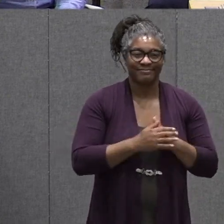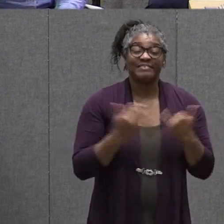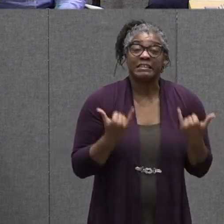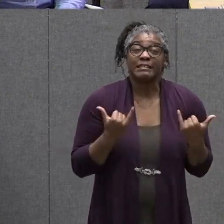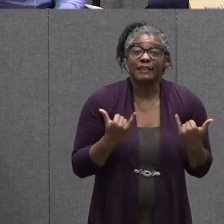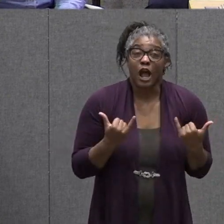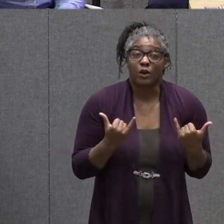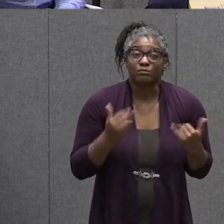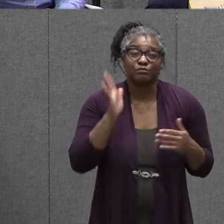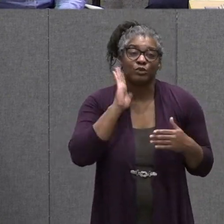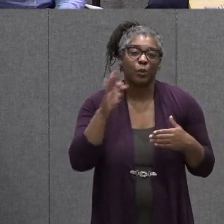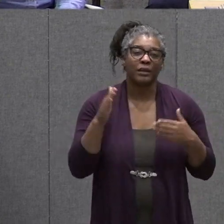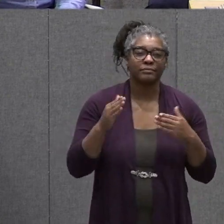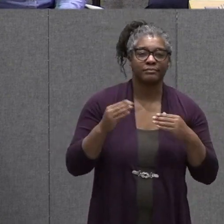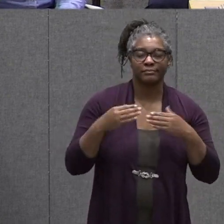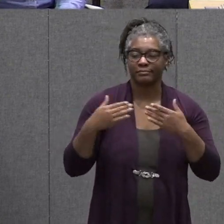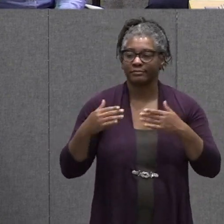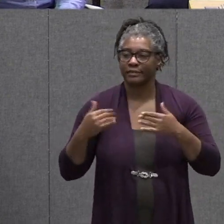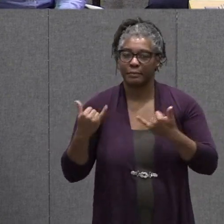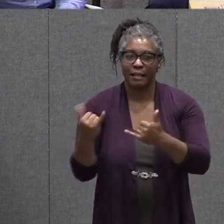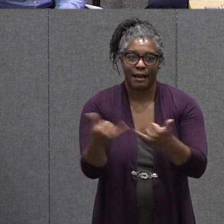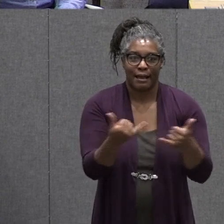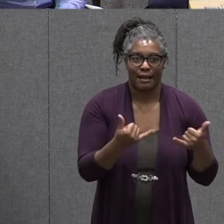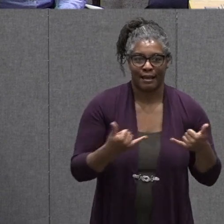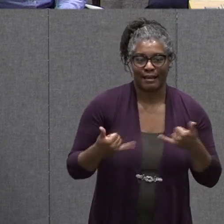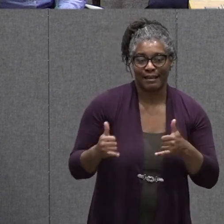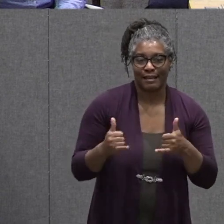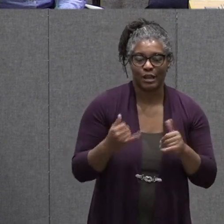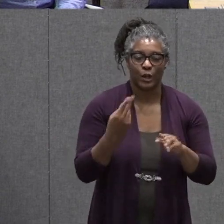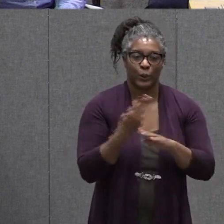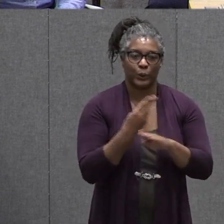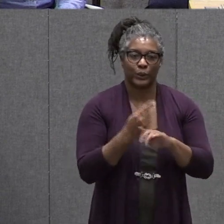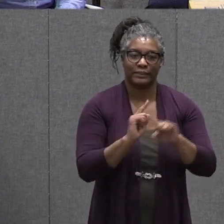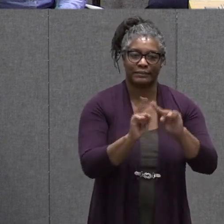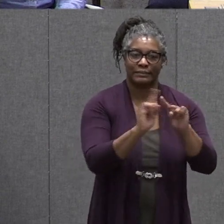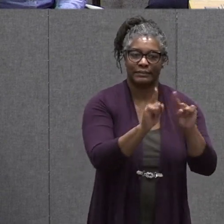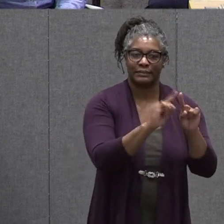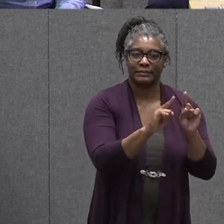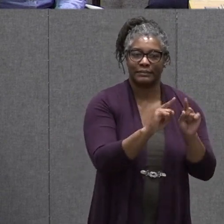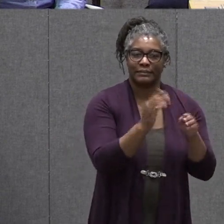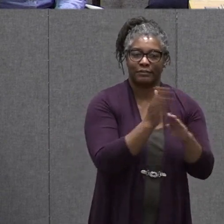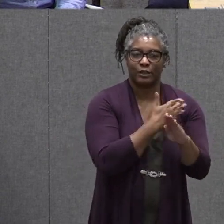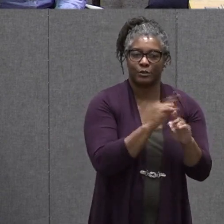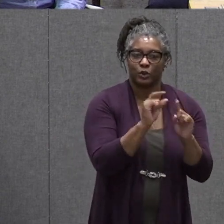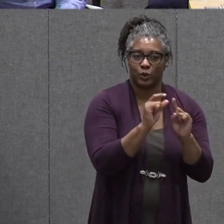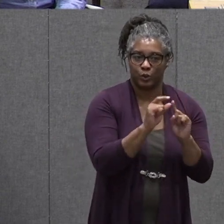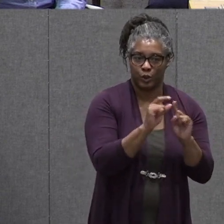comfortable playing together and using some different musical words. One musical word we're going to talk about